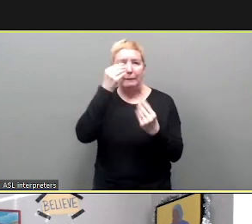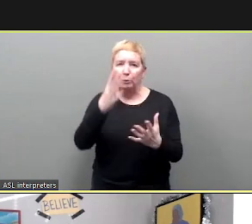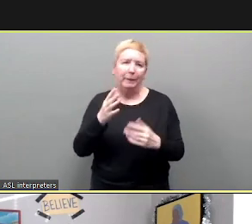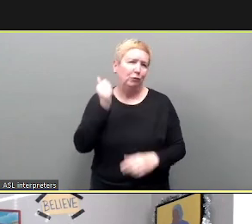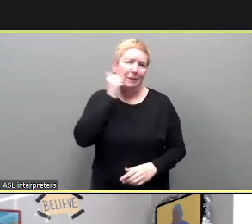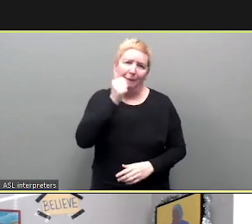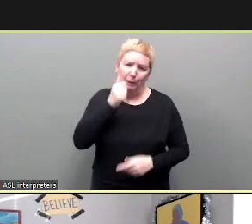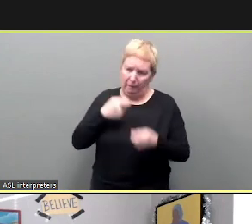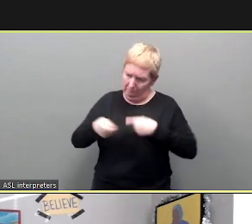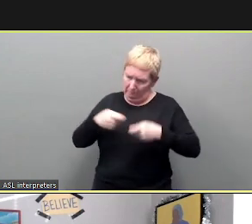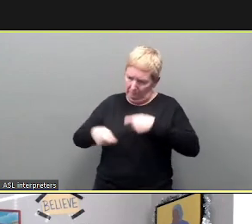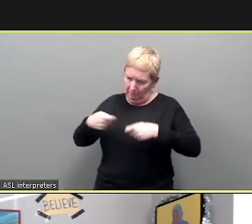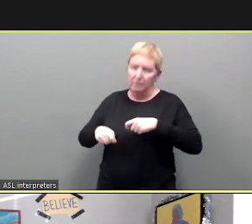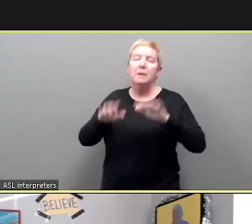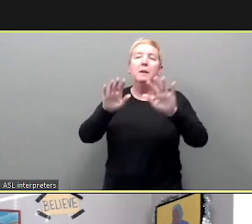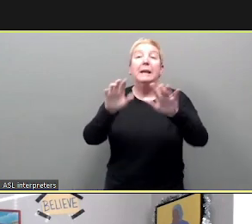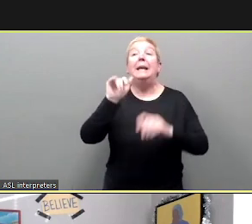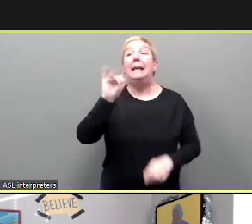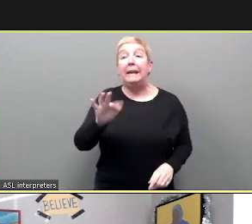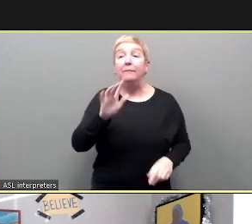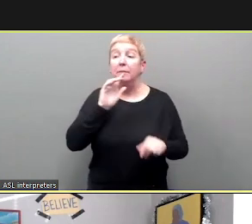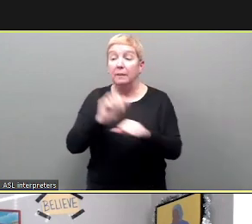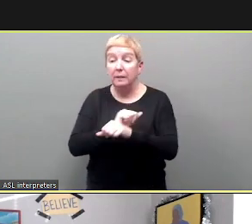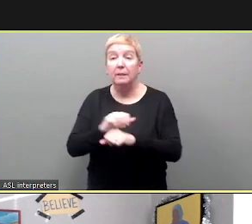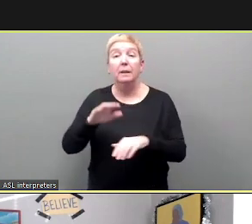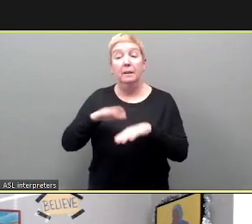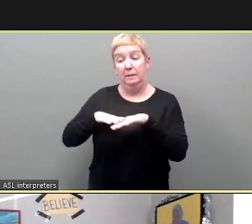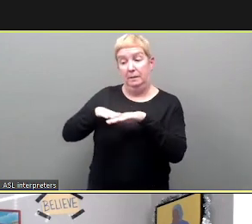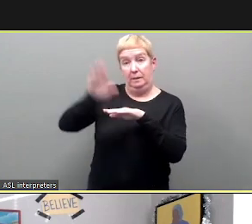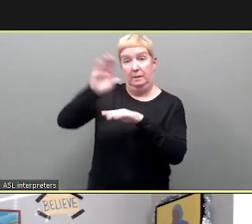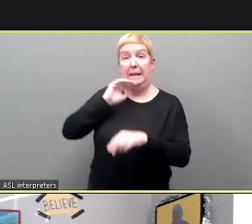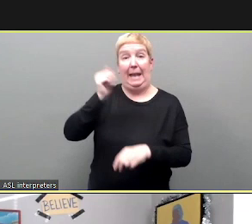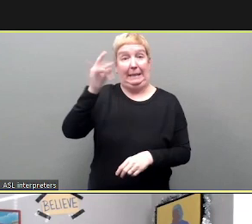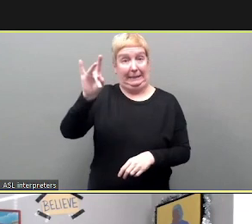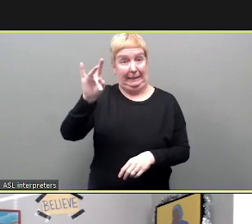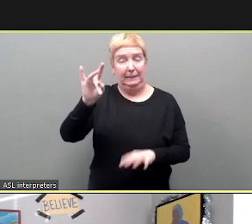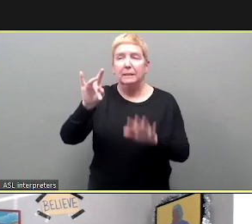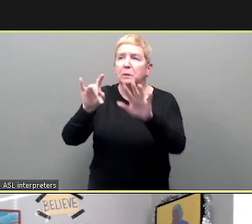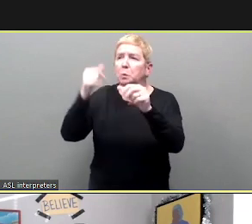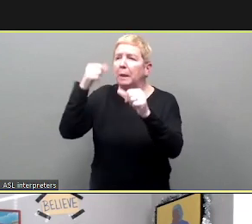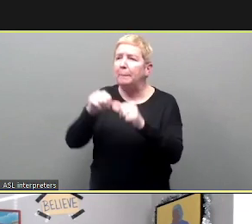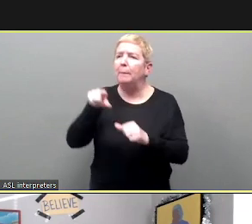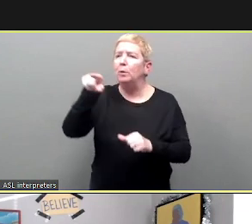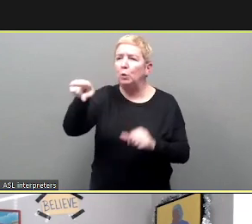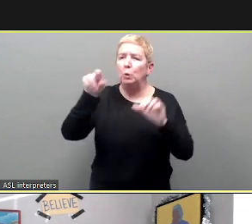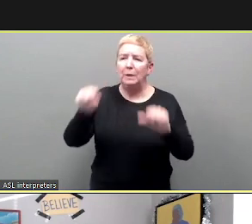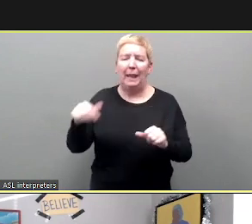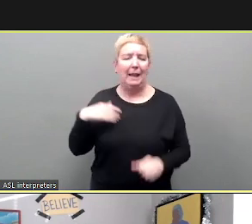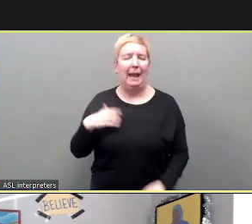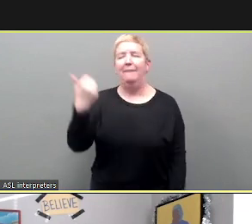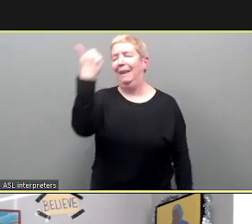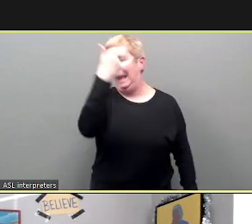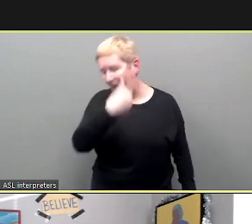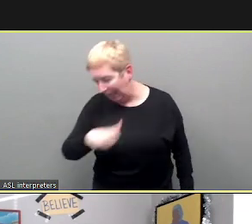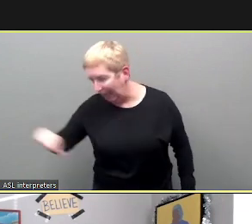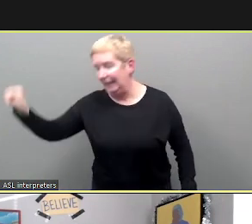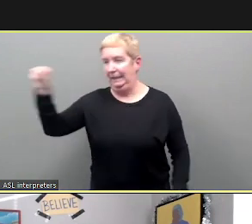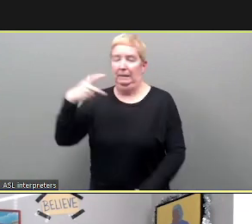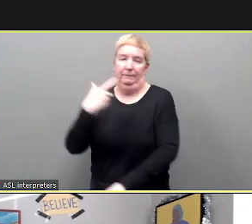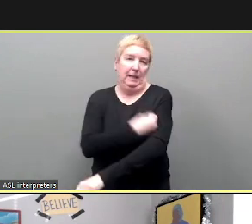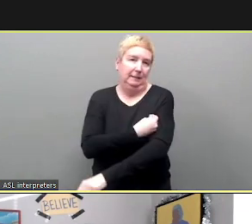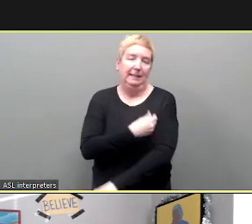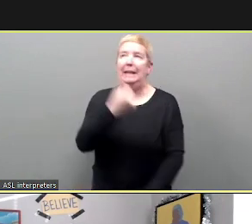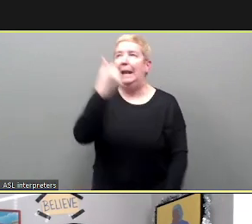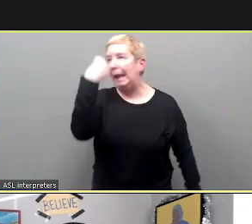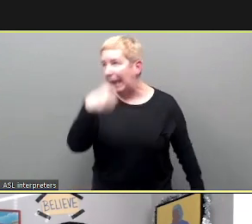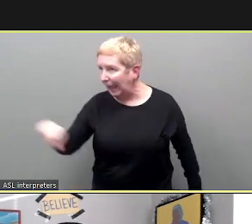are 18 and over. Anybody 18 and over, just remember you can receive any COVID-19 vaccine and